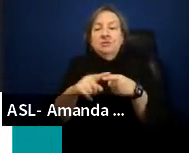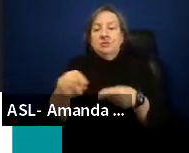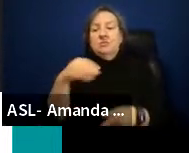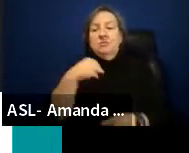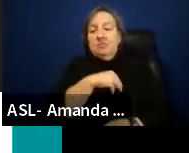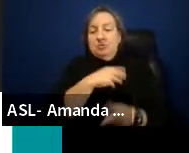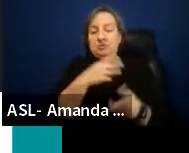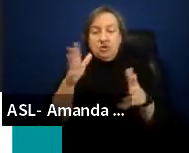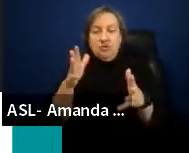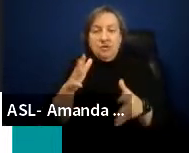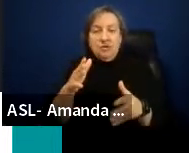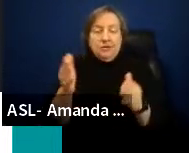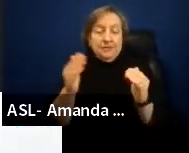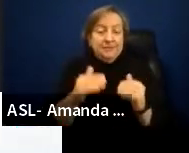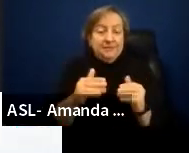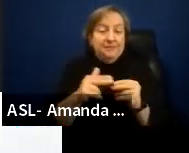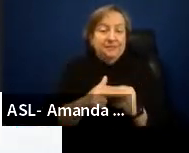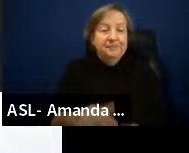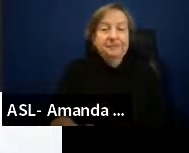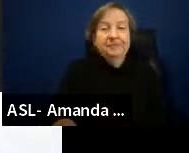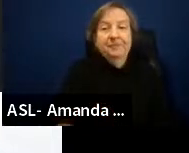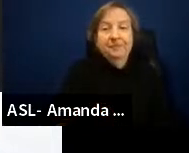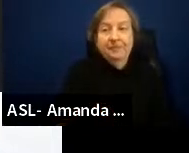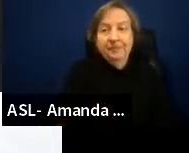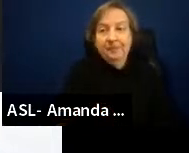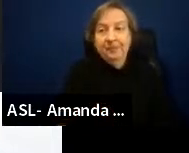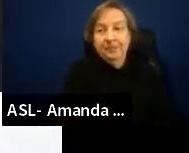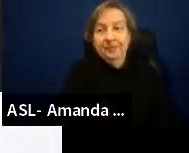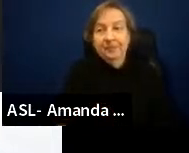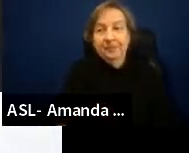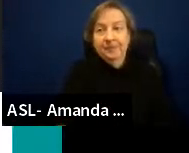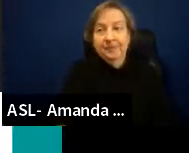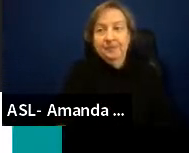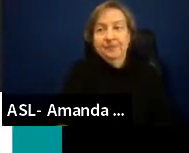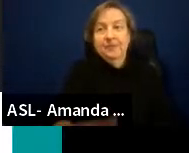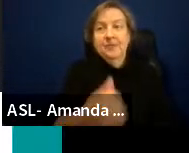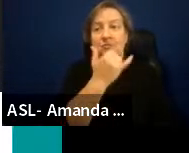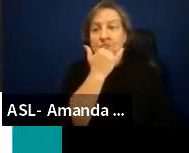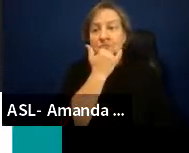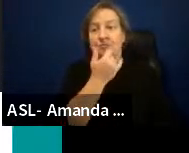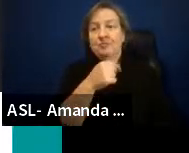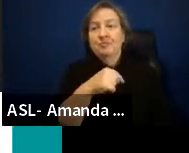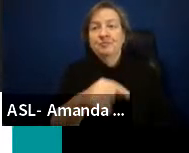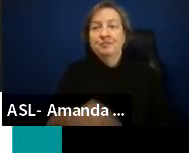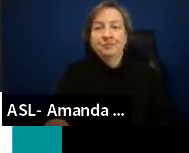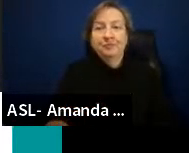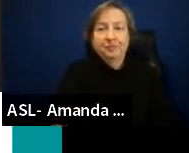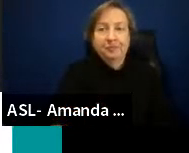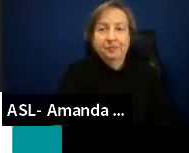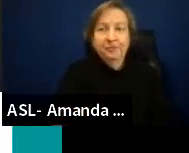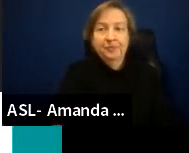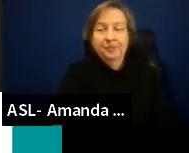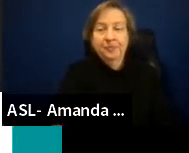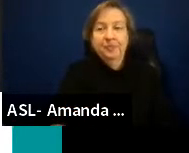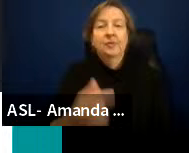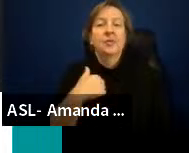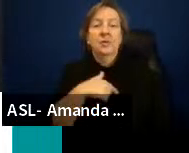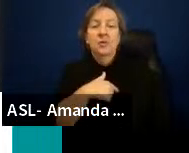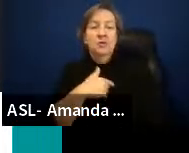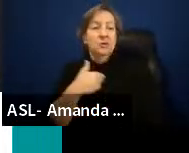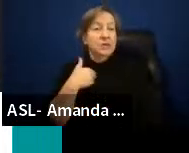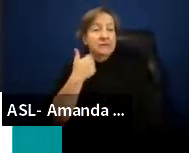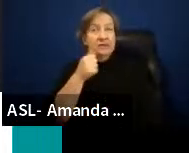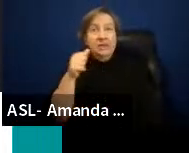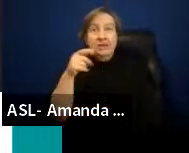members. Next slide, please. Oh, I'm sorry. Can you please go back? So do we have any